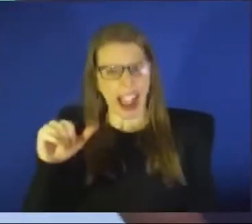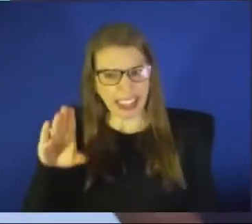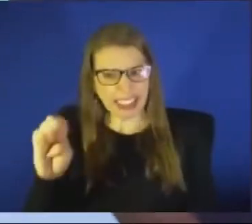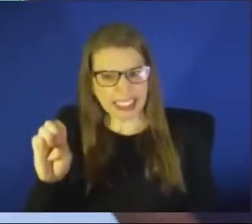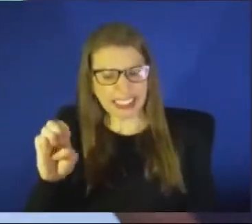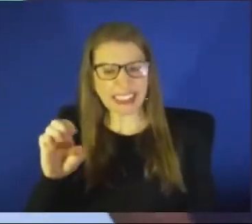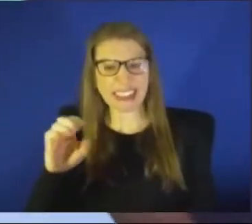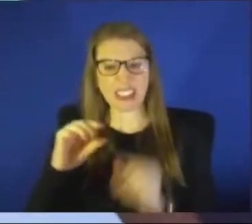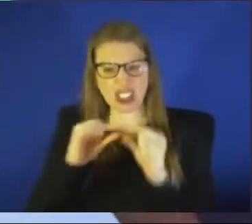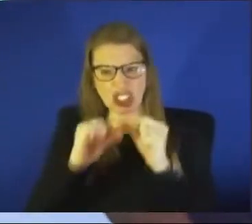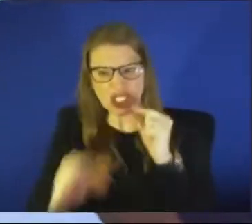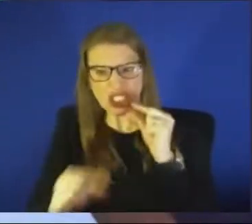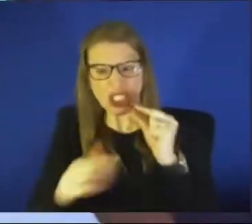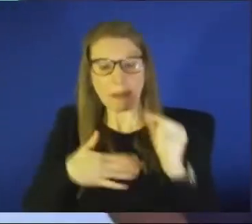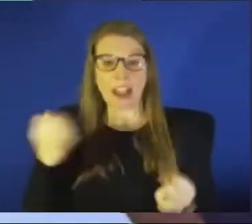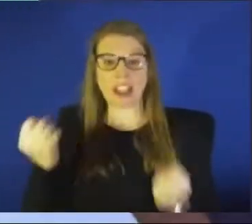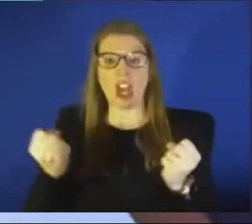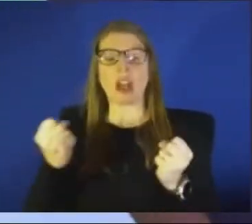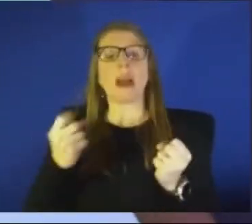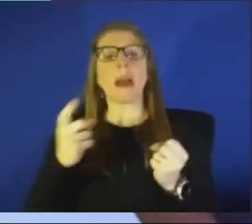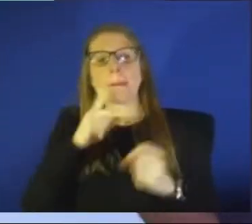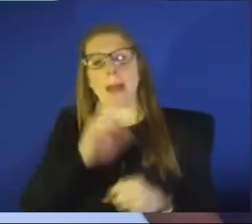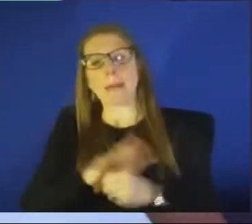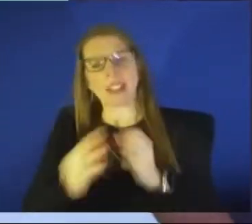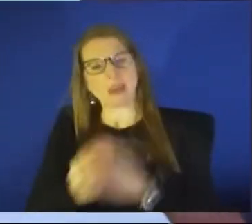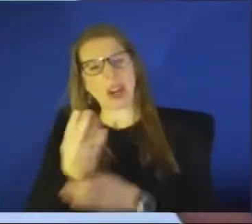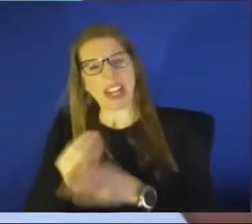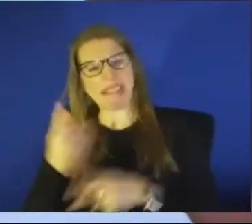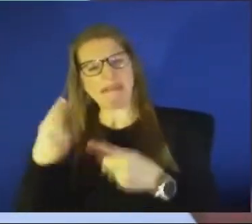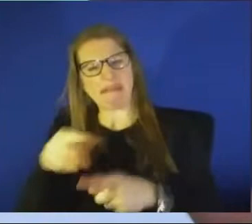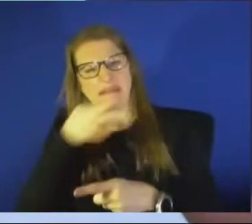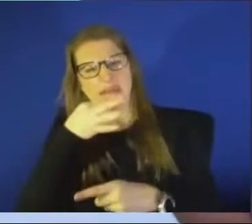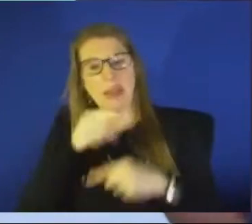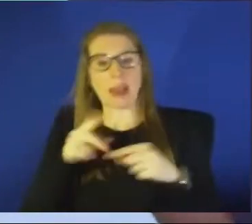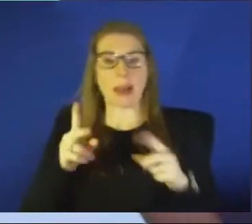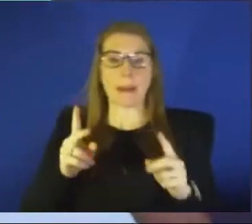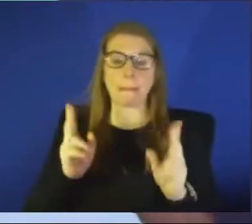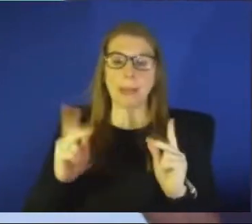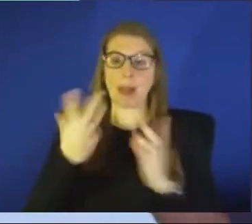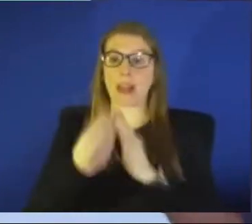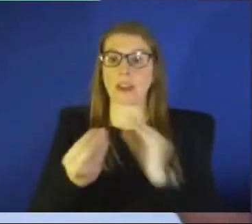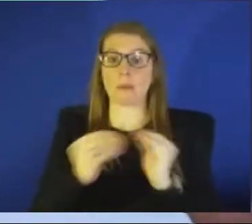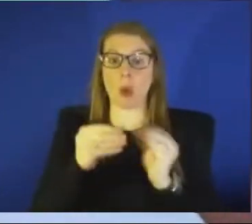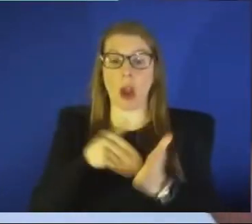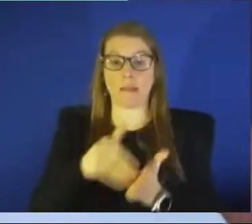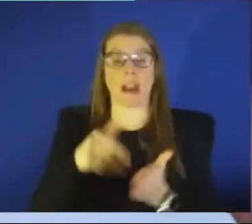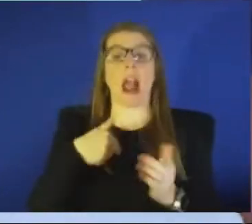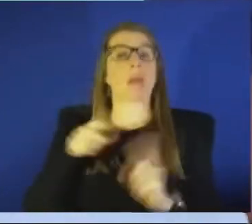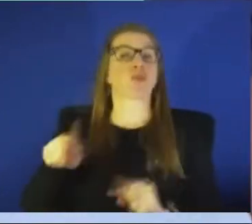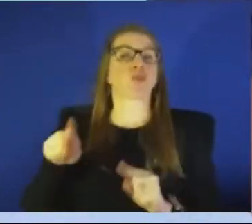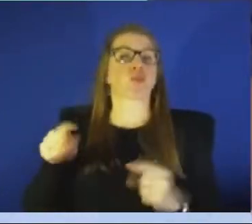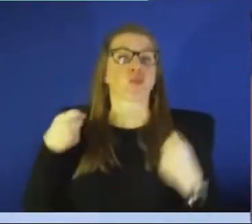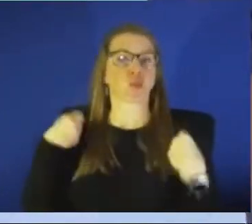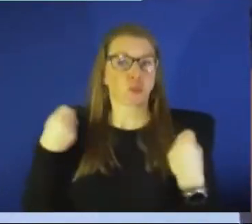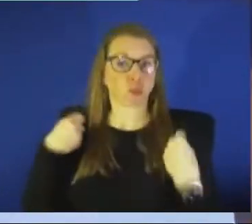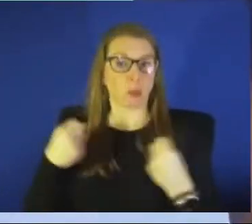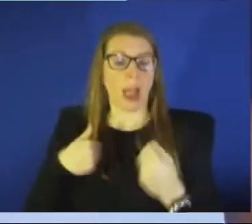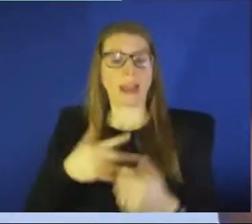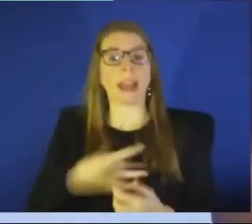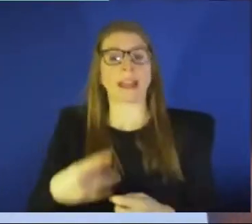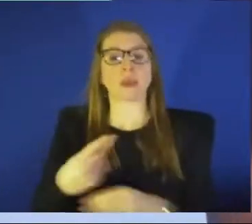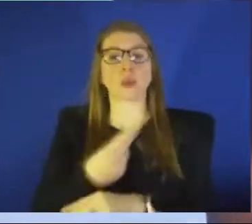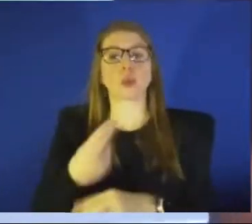it's on its way. We promise. So people are going to want to get outside more often. I'm a gym user. I go to the gym. I like to use machines. But how